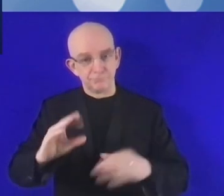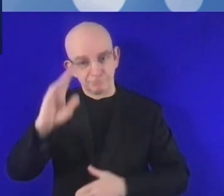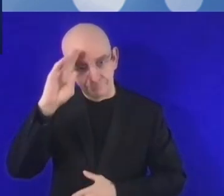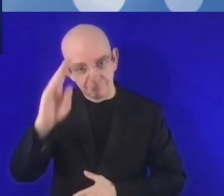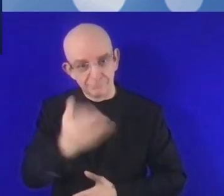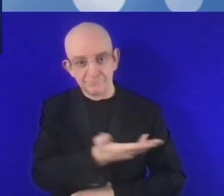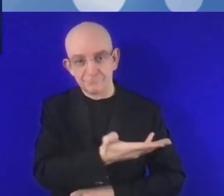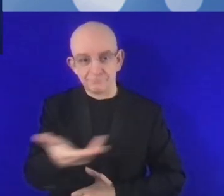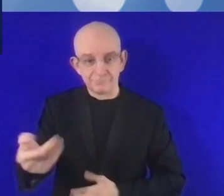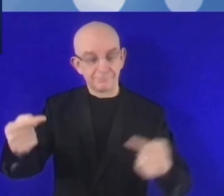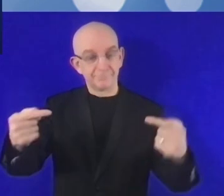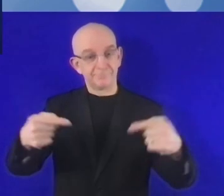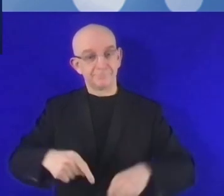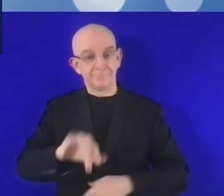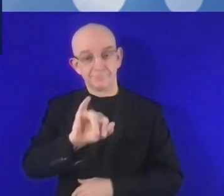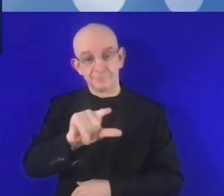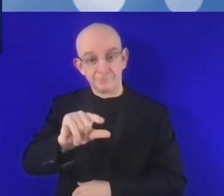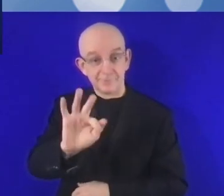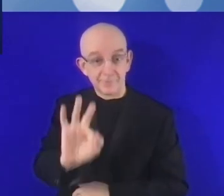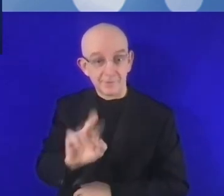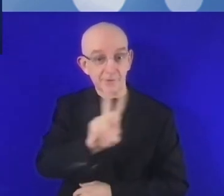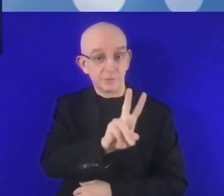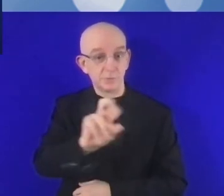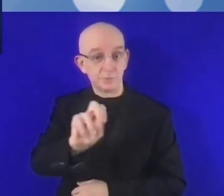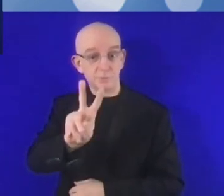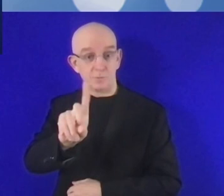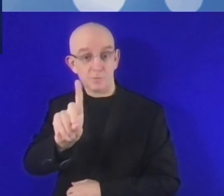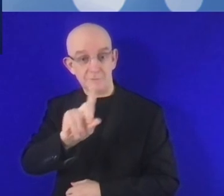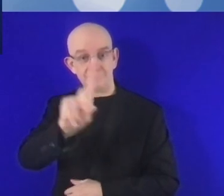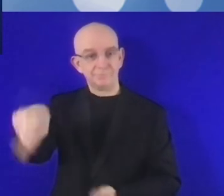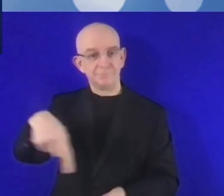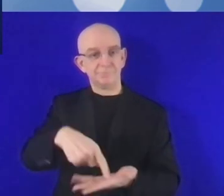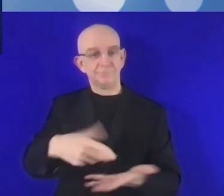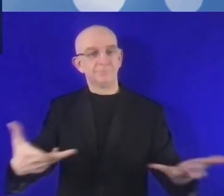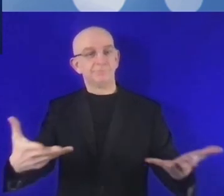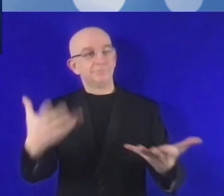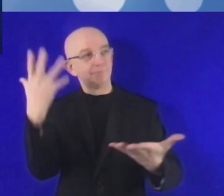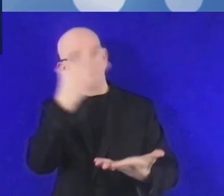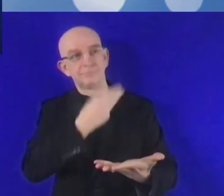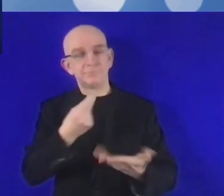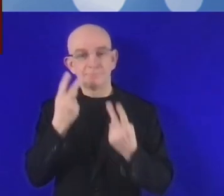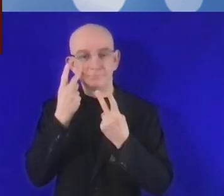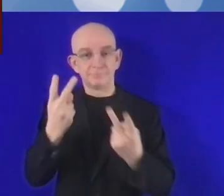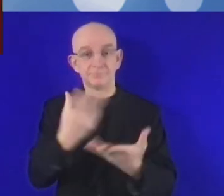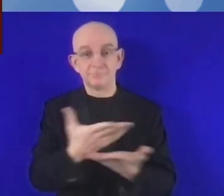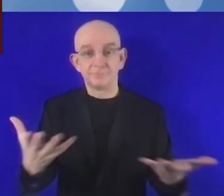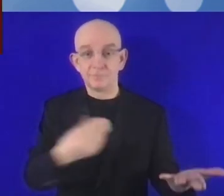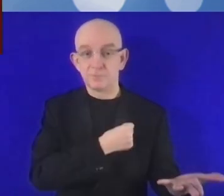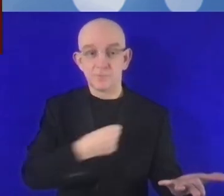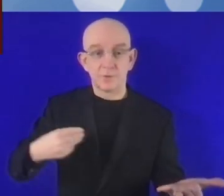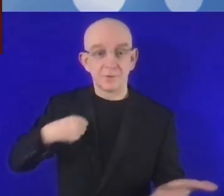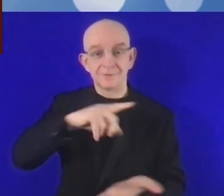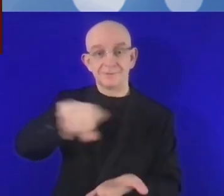of Katowice. Regretfully, I'm unable to join you personally today. However, it's with